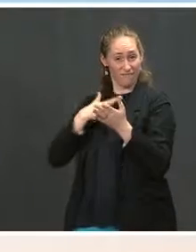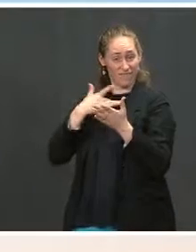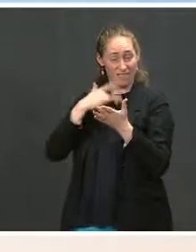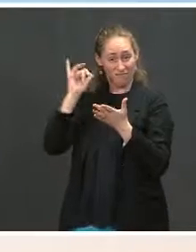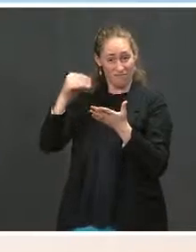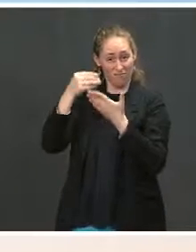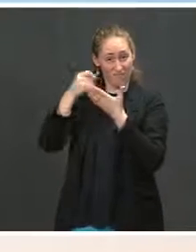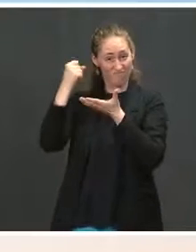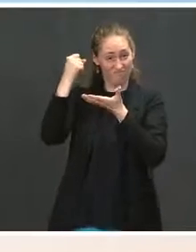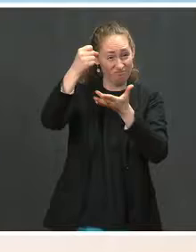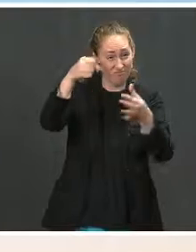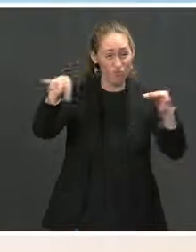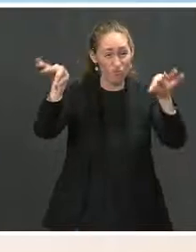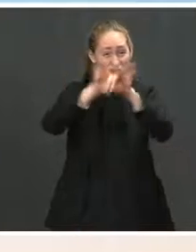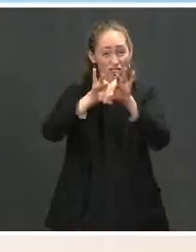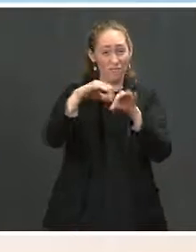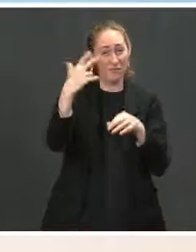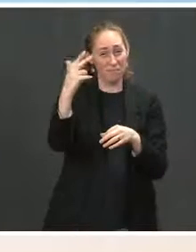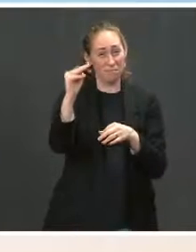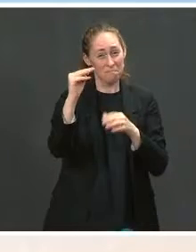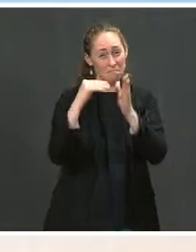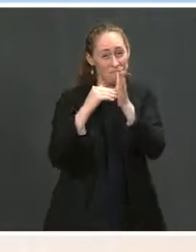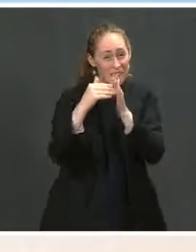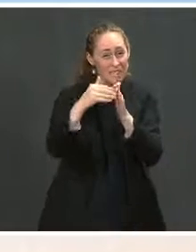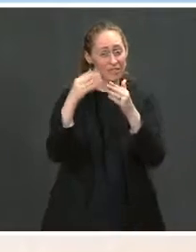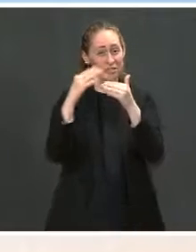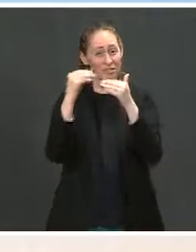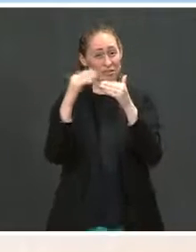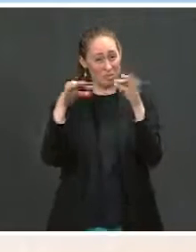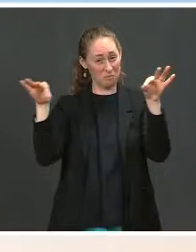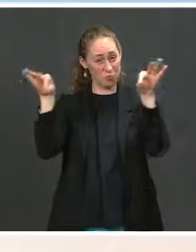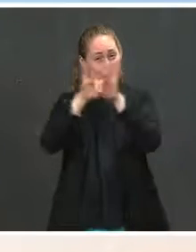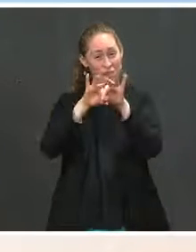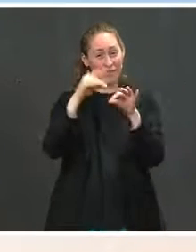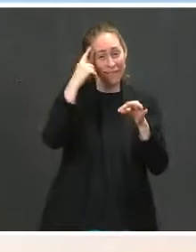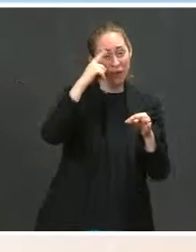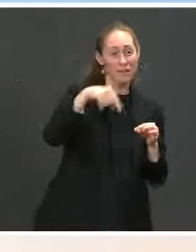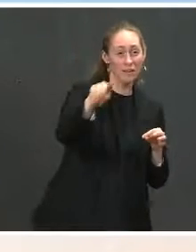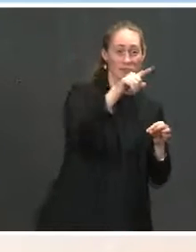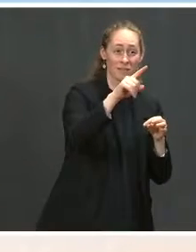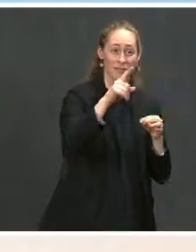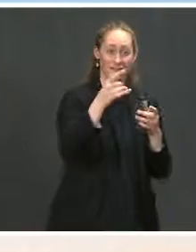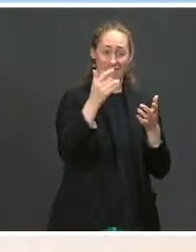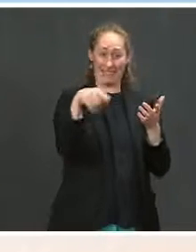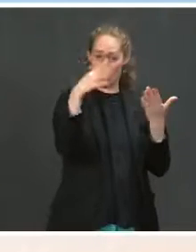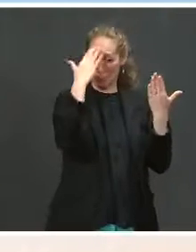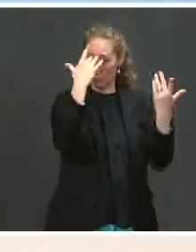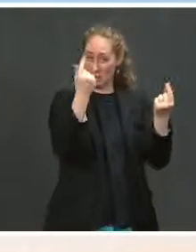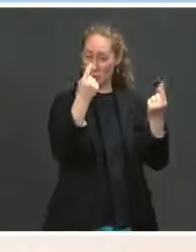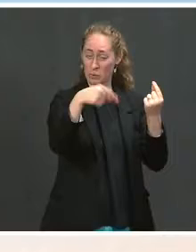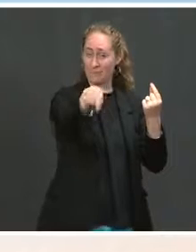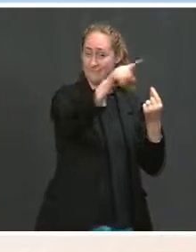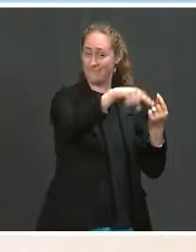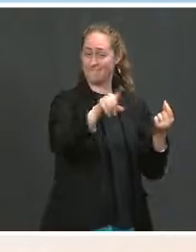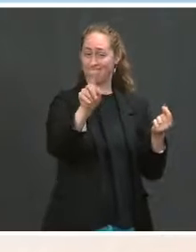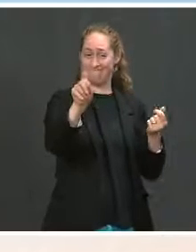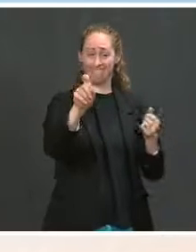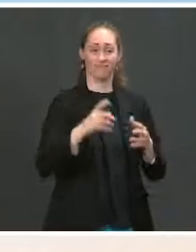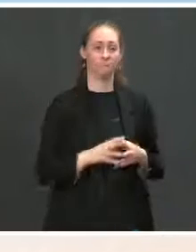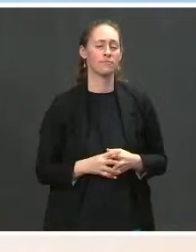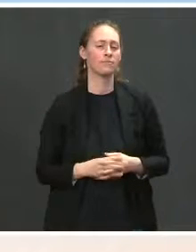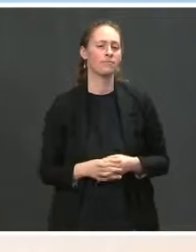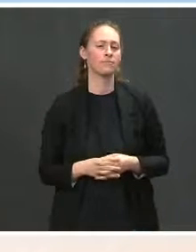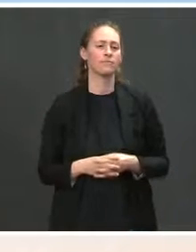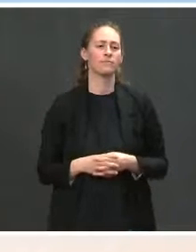million? Investments, giving money essentially to police departments to self-regulate. Well, I will say, I know this didn't receive